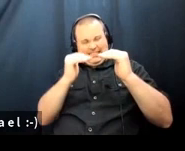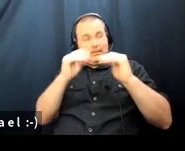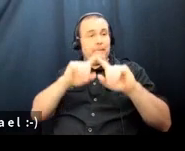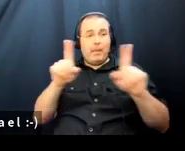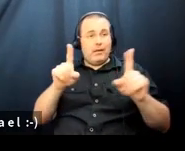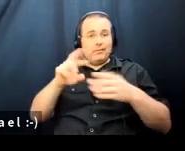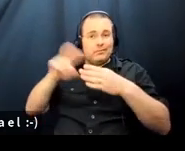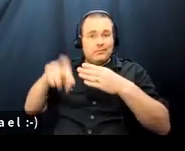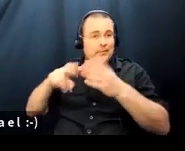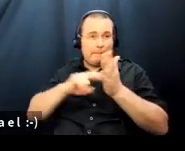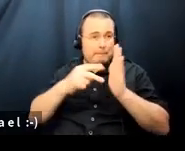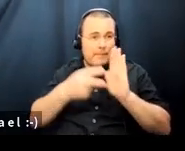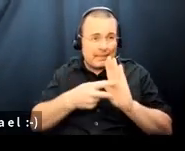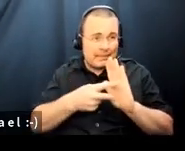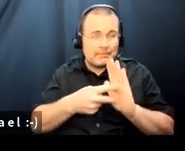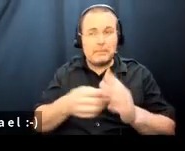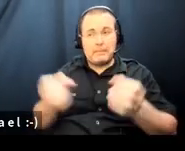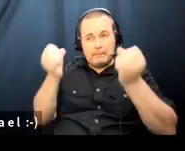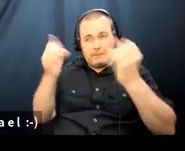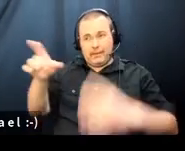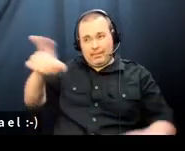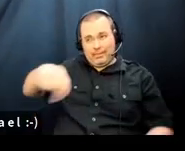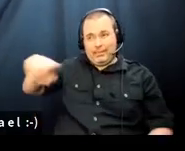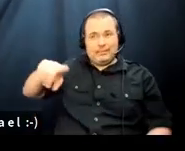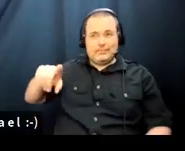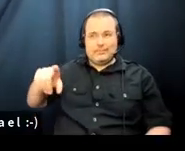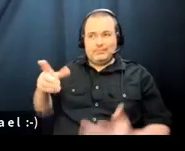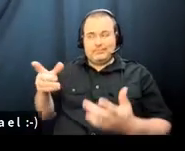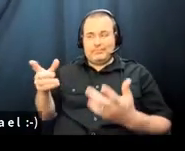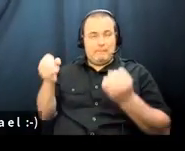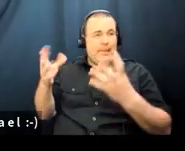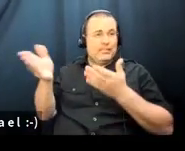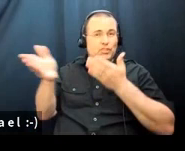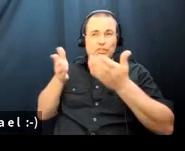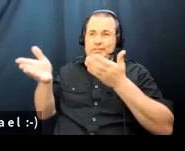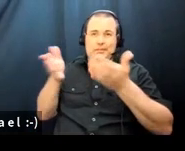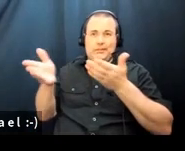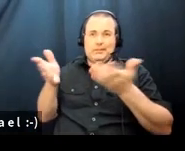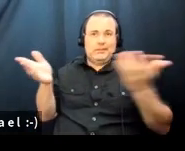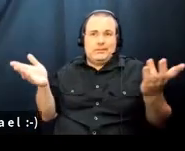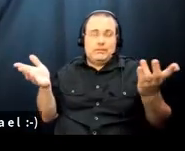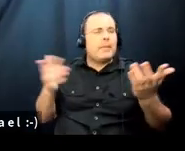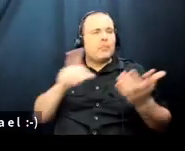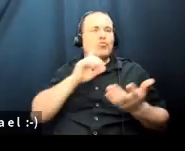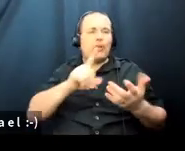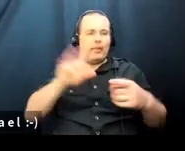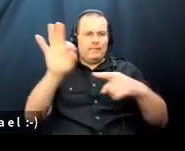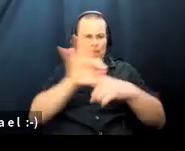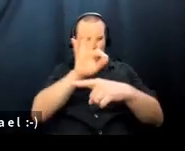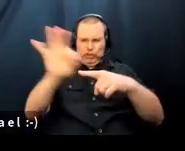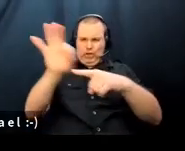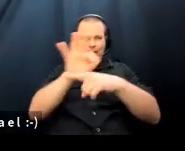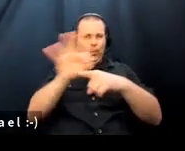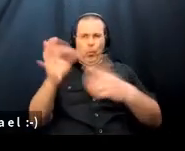is a dearth of services for somebody who has, because functionally, what's the difference between